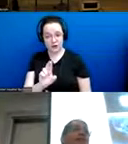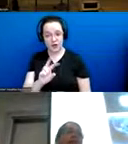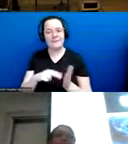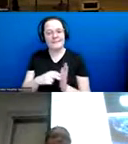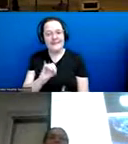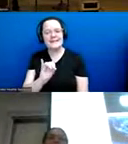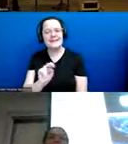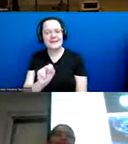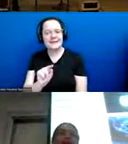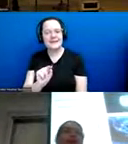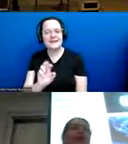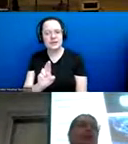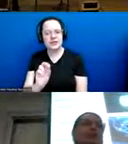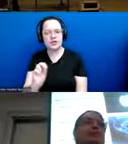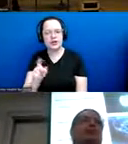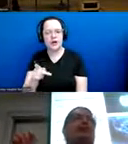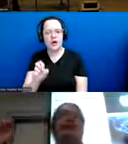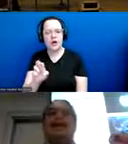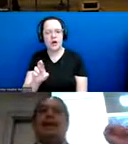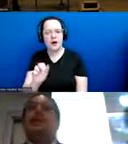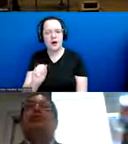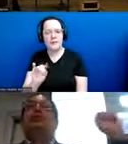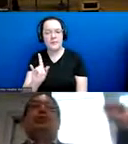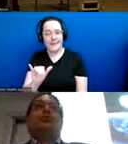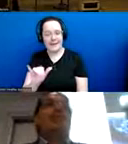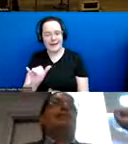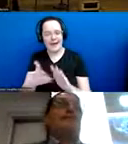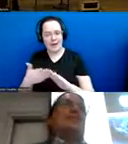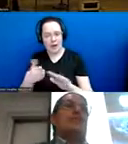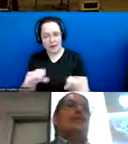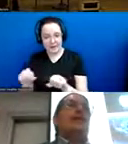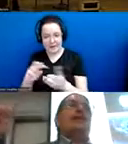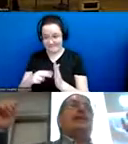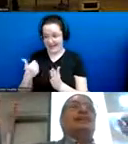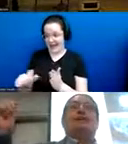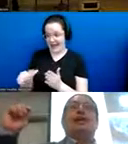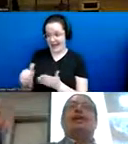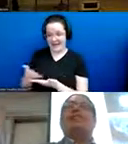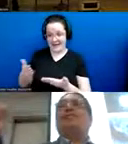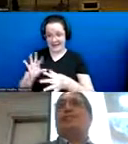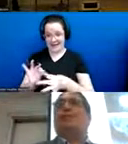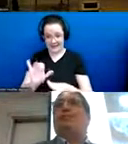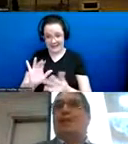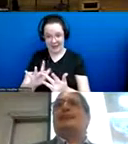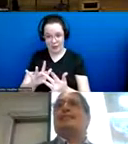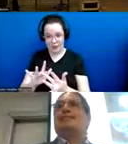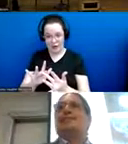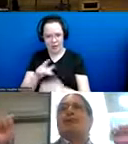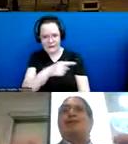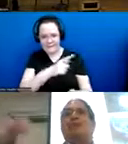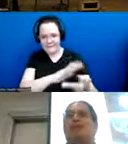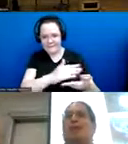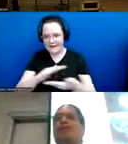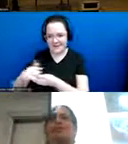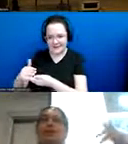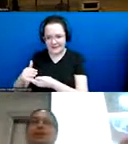which means that any device that is connected to the network is able to talk to other devices, even though they come from different providers,